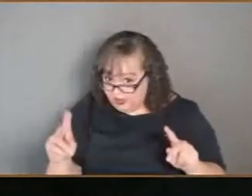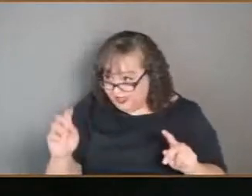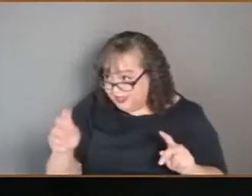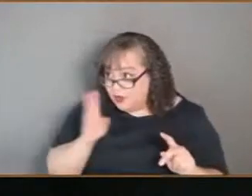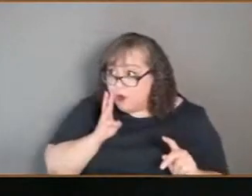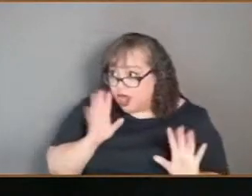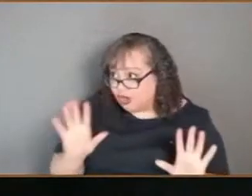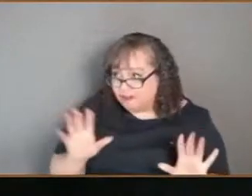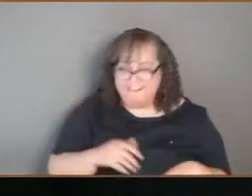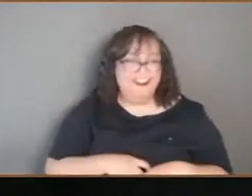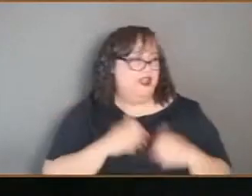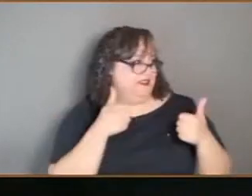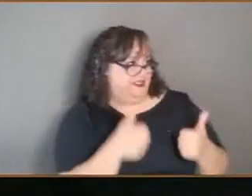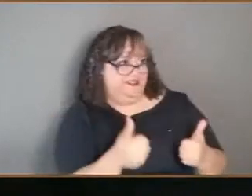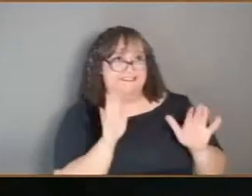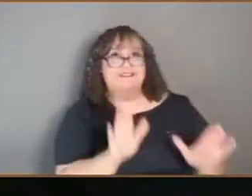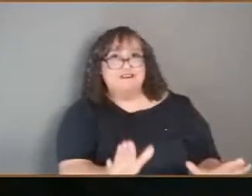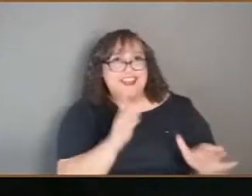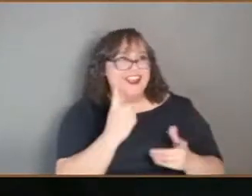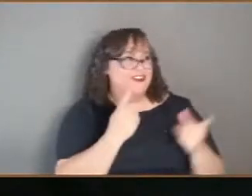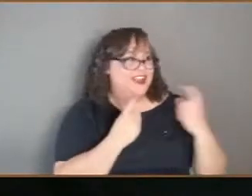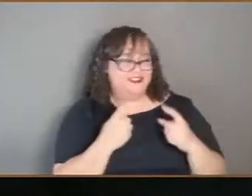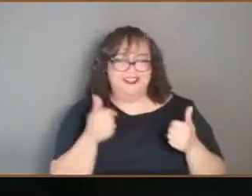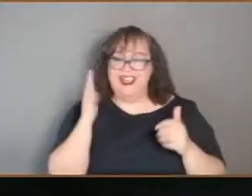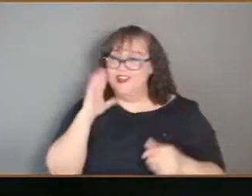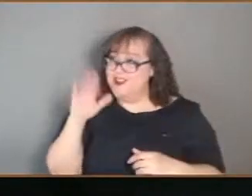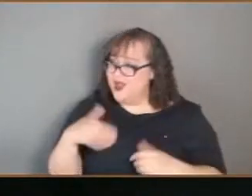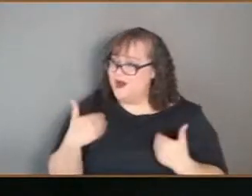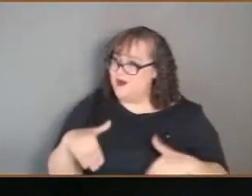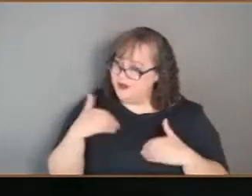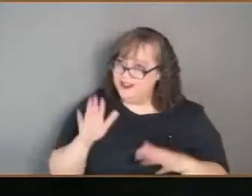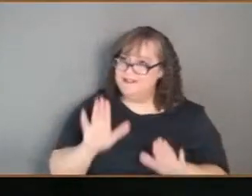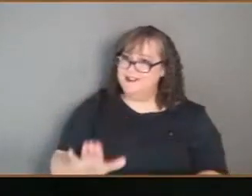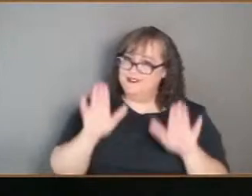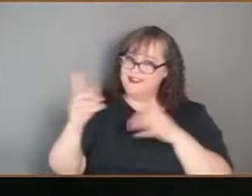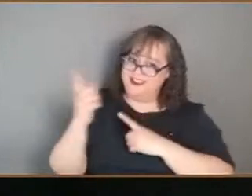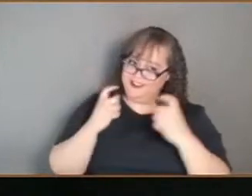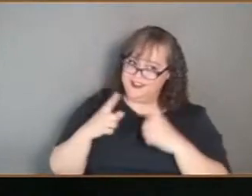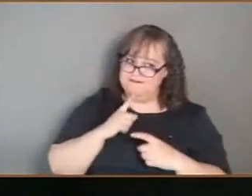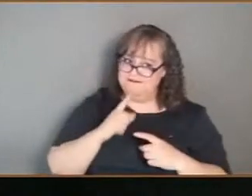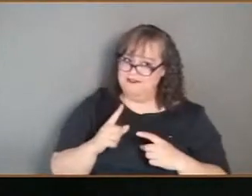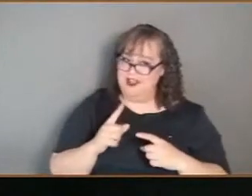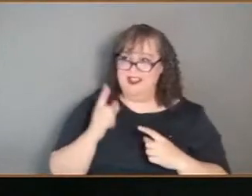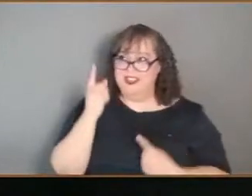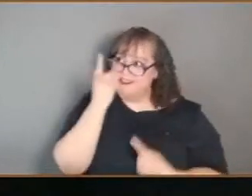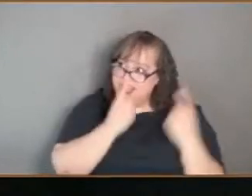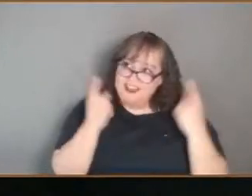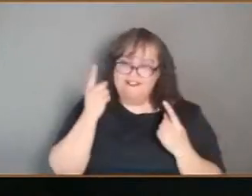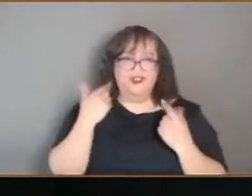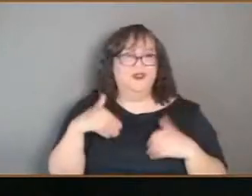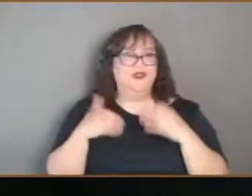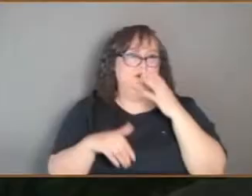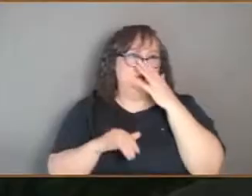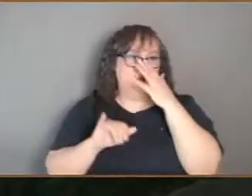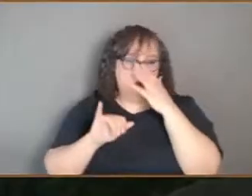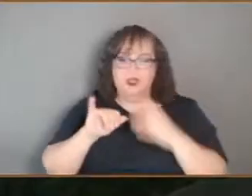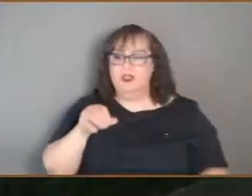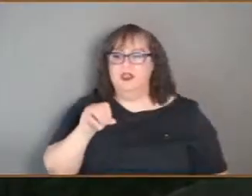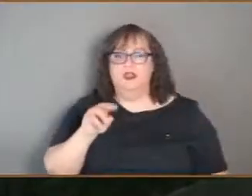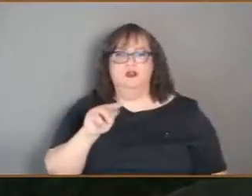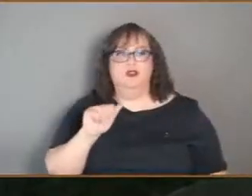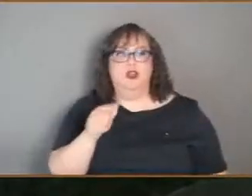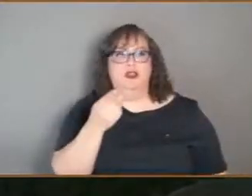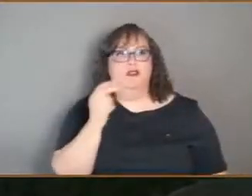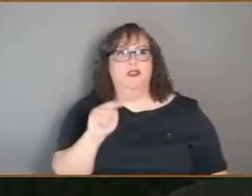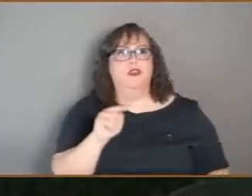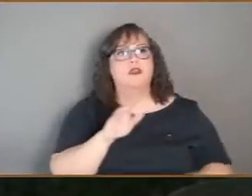These are great questions. I know these are really great questions. Insightful, yeah, really I'm insightful. very thoughtful. So Jonathan has one as well. Jonathan on Twitter.